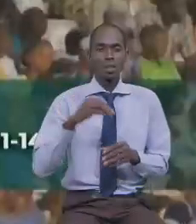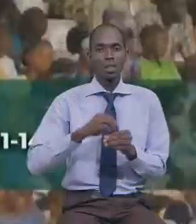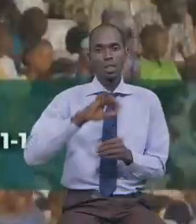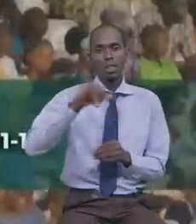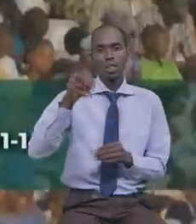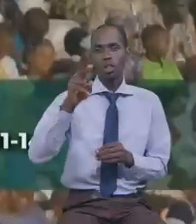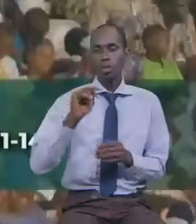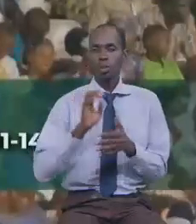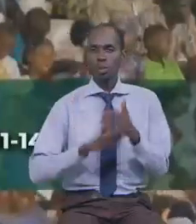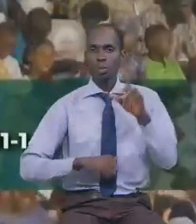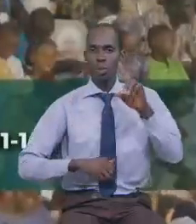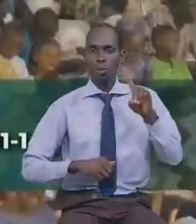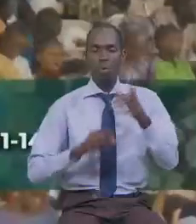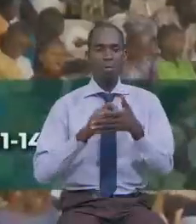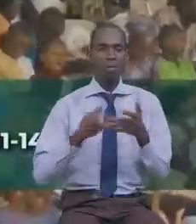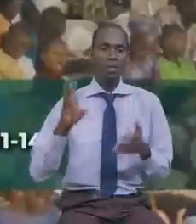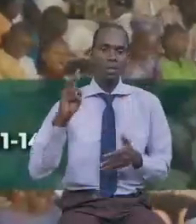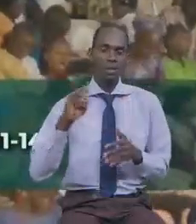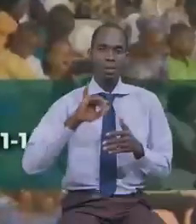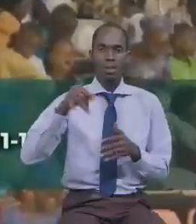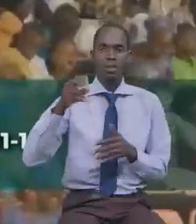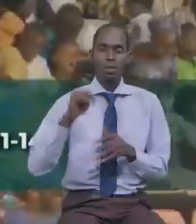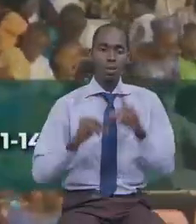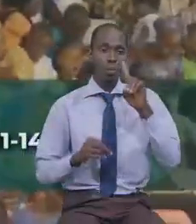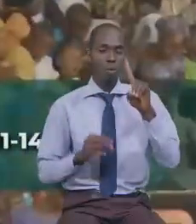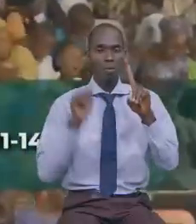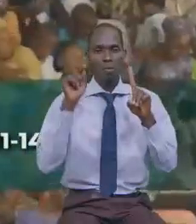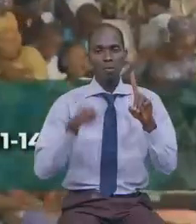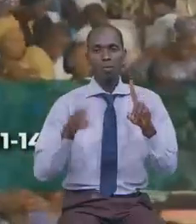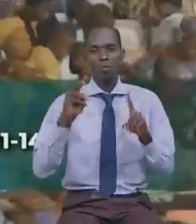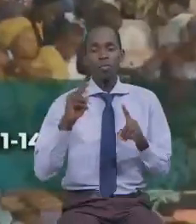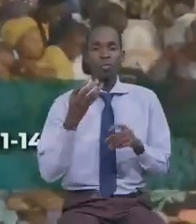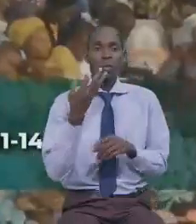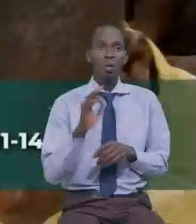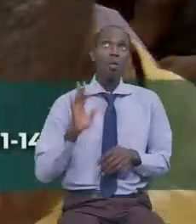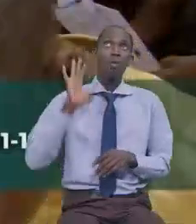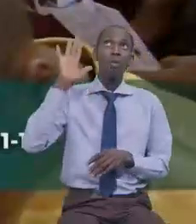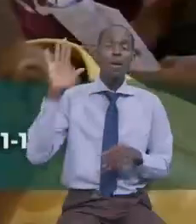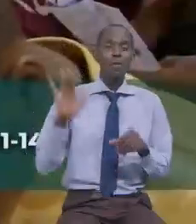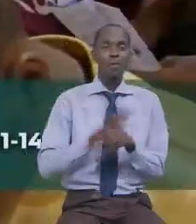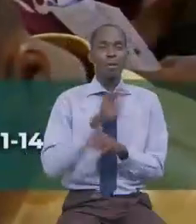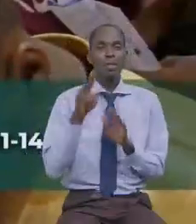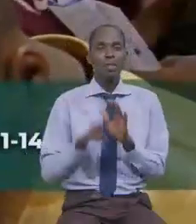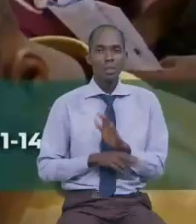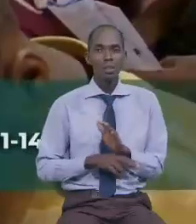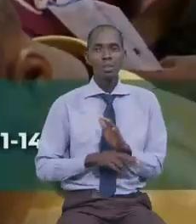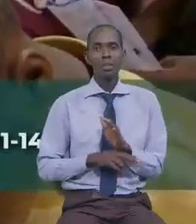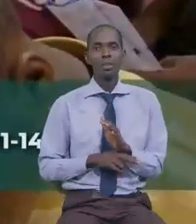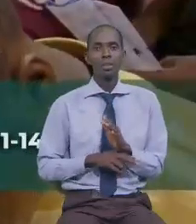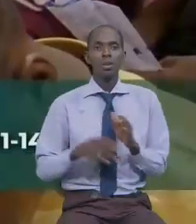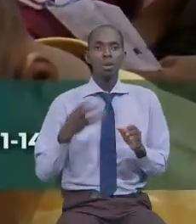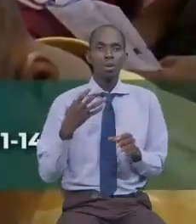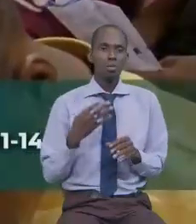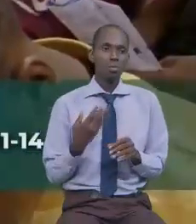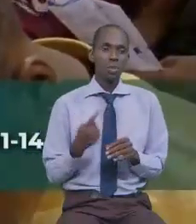16. In John chapter 1 verse 16. Of his fullness. Like the fullness of the